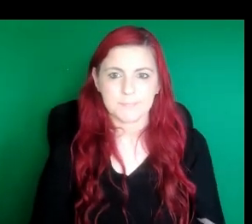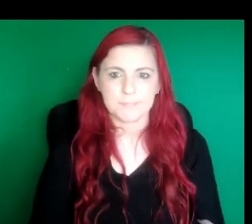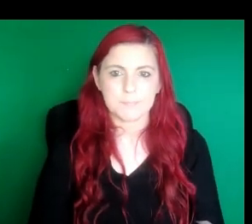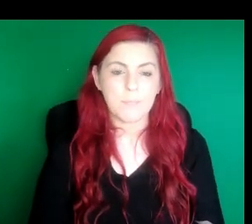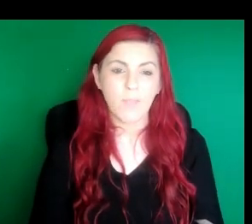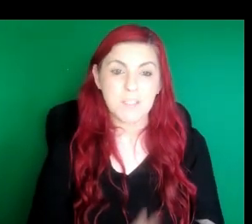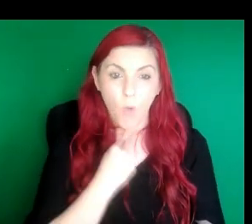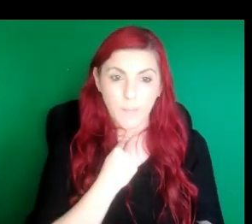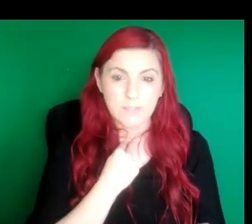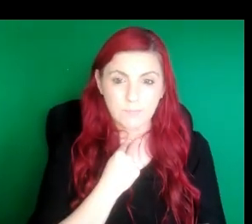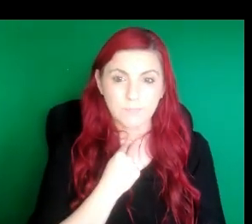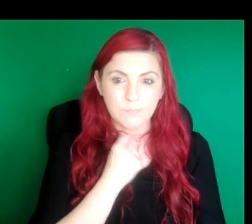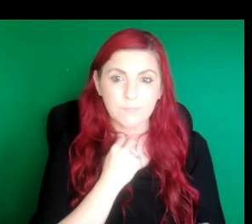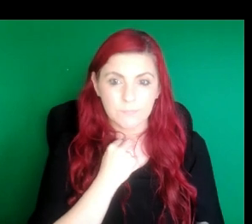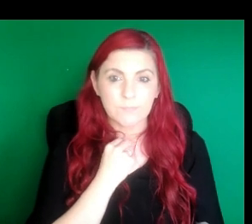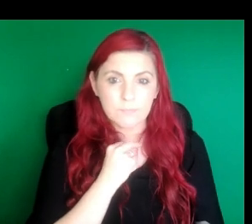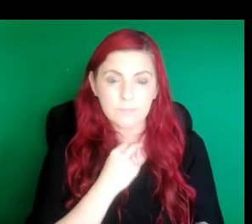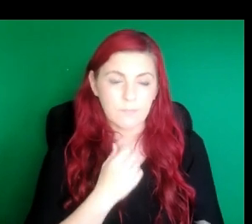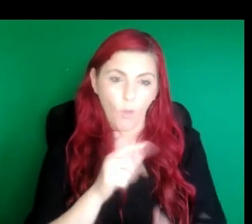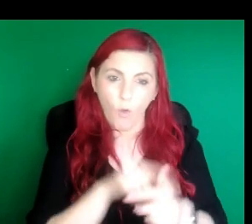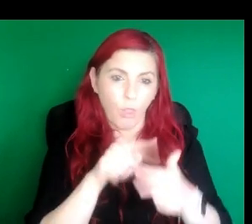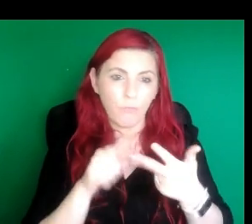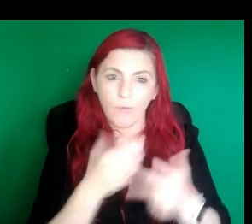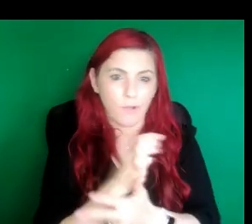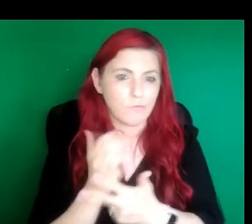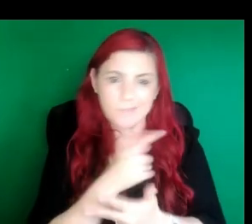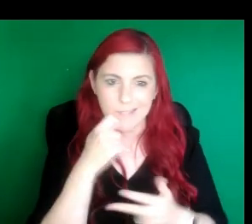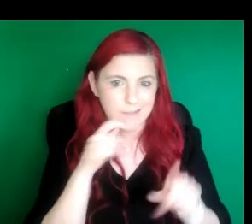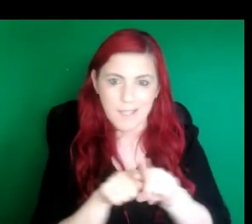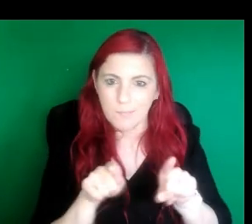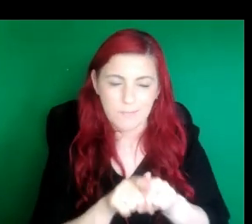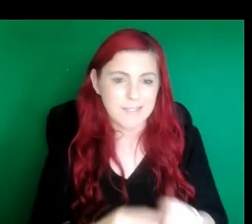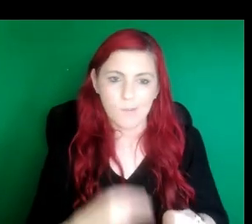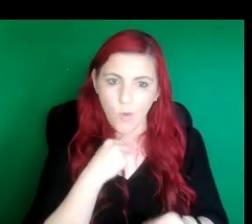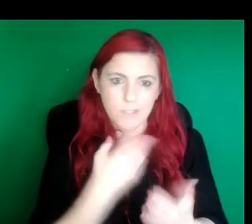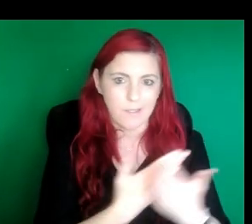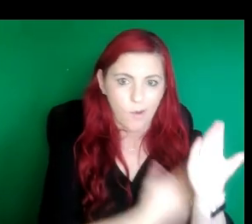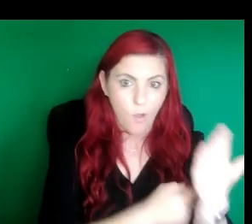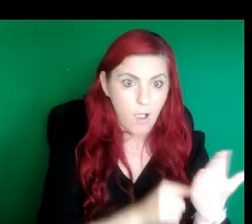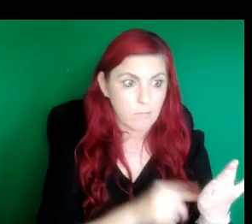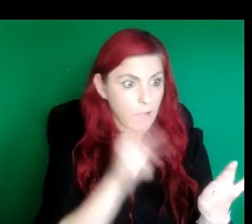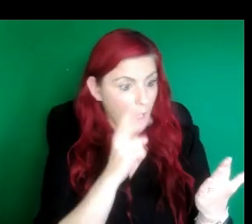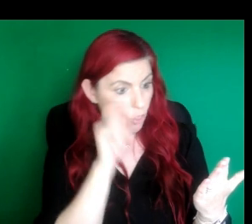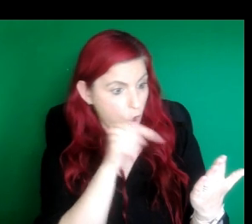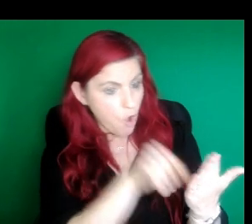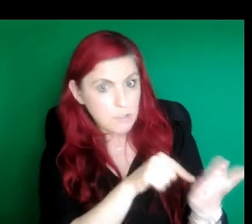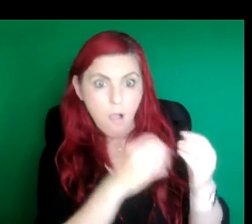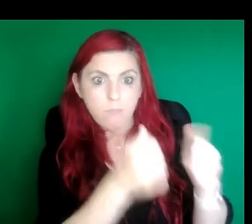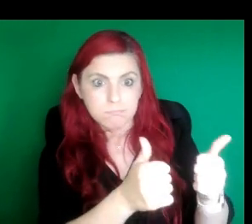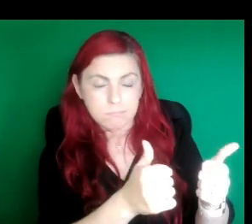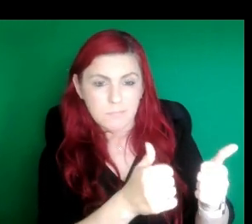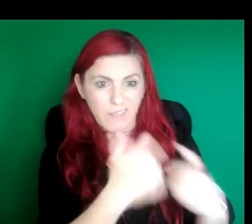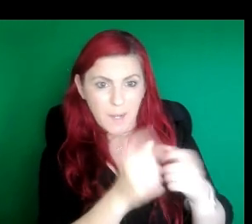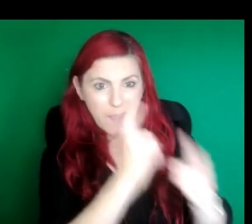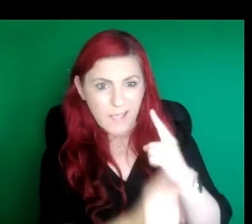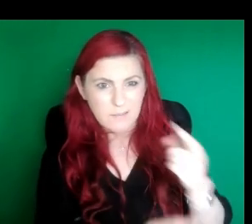And disappointment, excuse me, was across all three jurisdictions. So people were disappointed in the laws. They thought the law was going to be one thing,